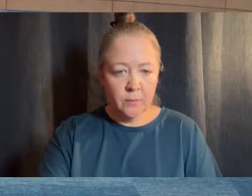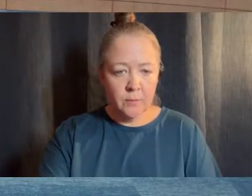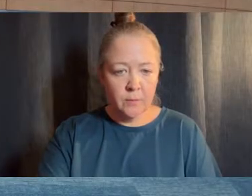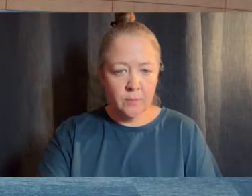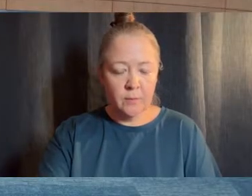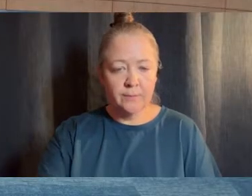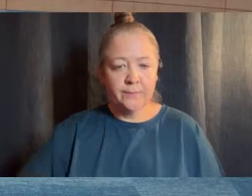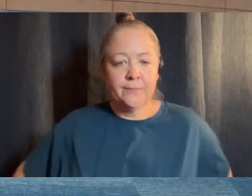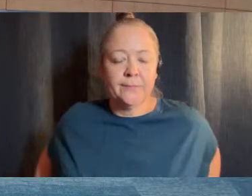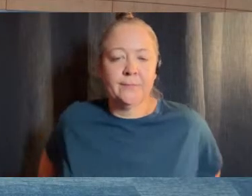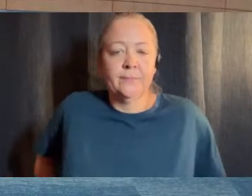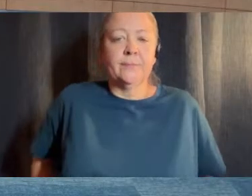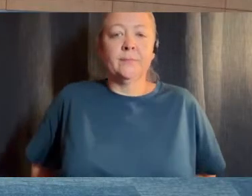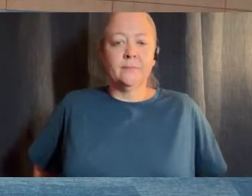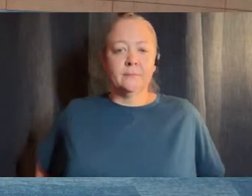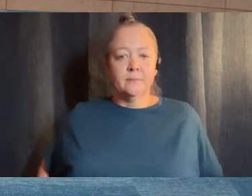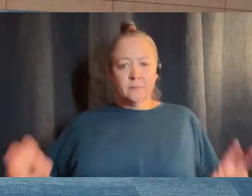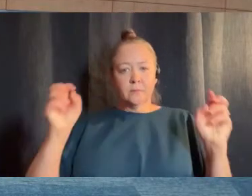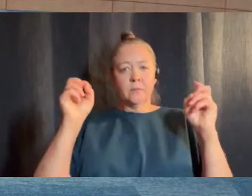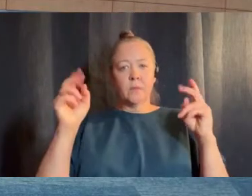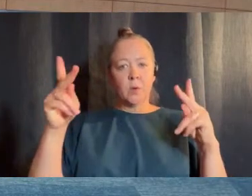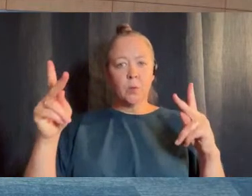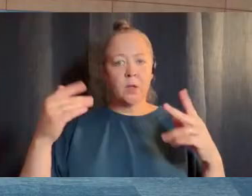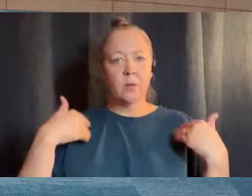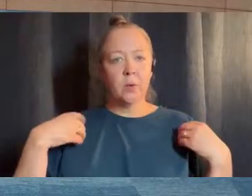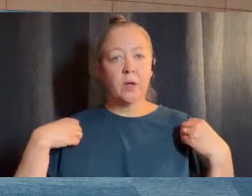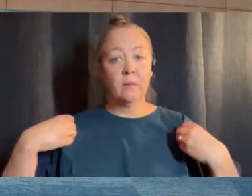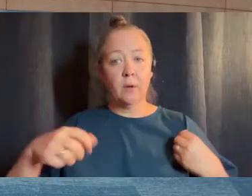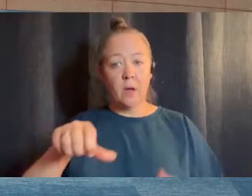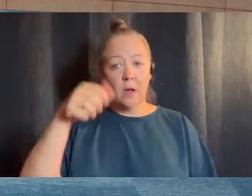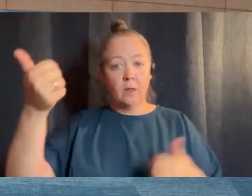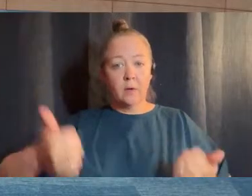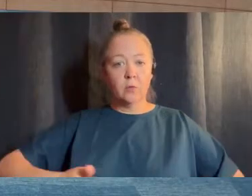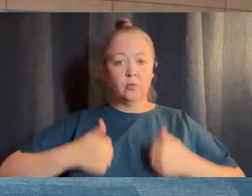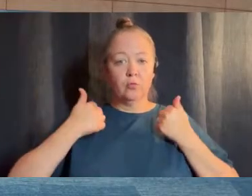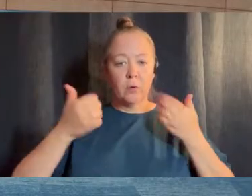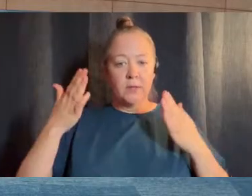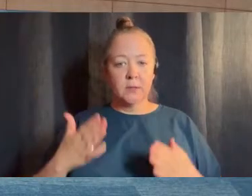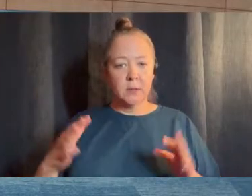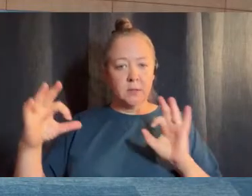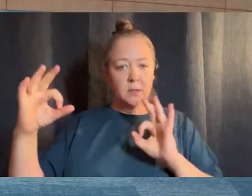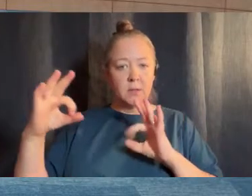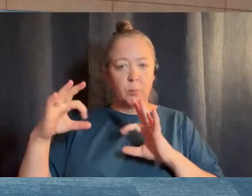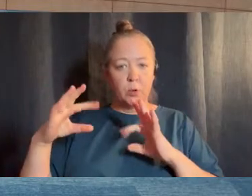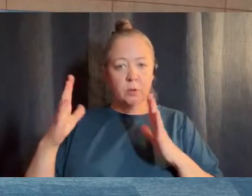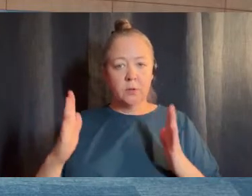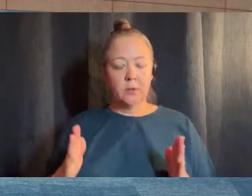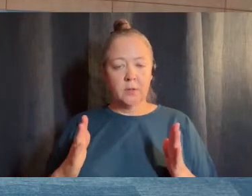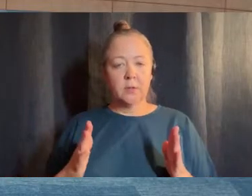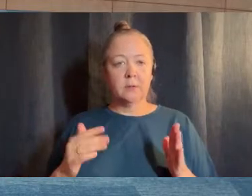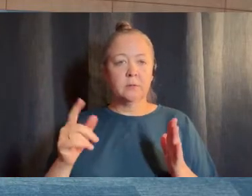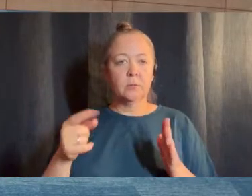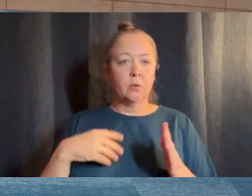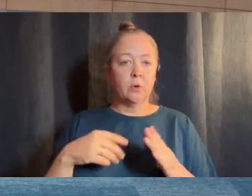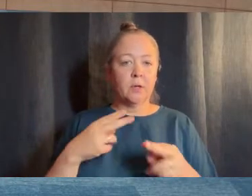All right, in the room, do we have any other resident input? State your name and ward, you have 3 minutes.